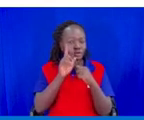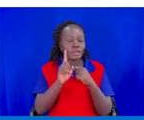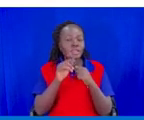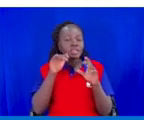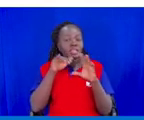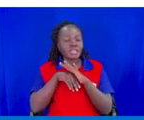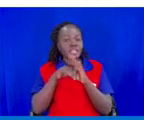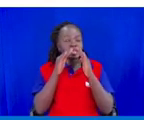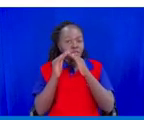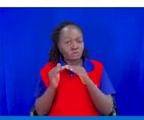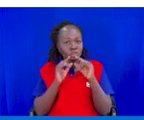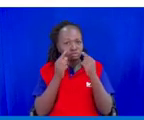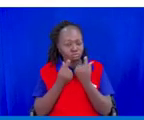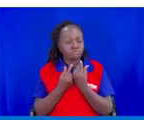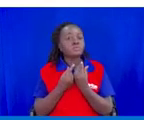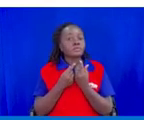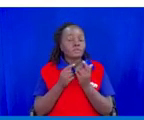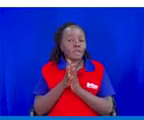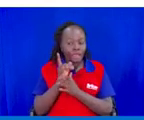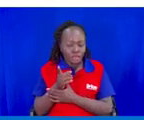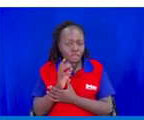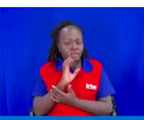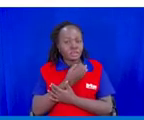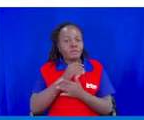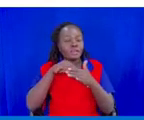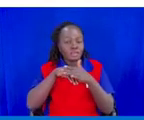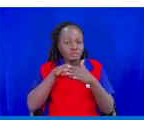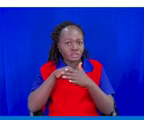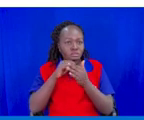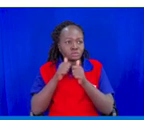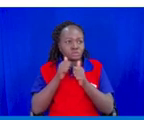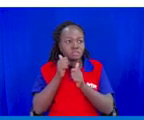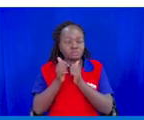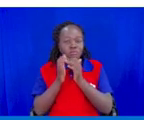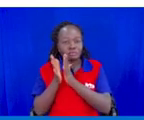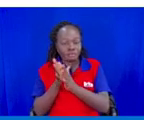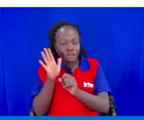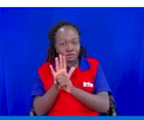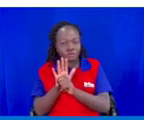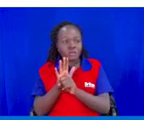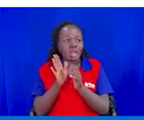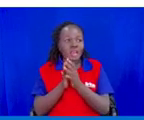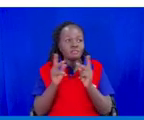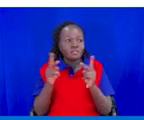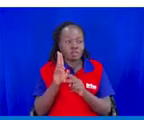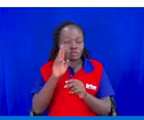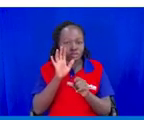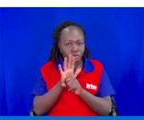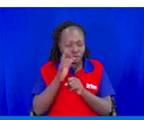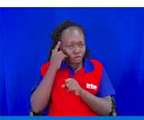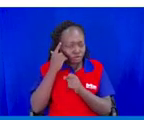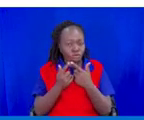Holdings. And this are investments which are strategic in nature, and they're very useful from the point of view of